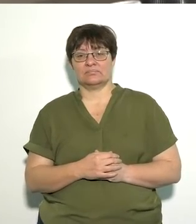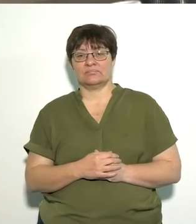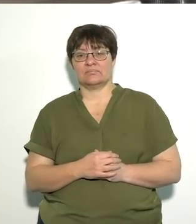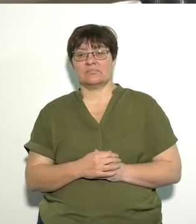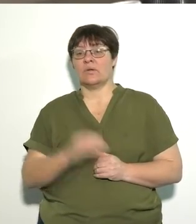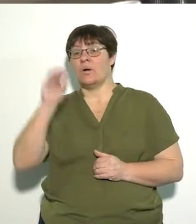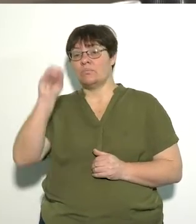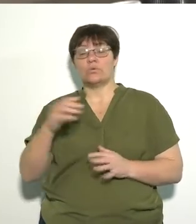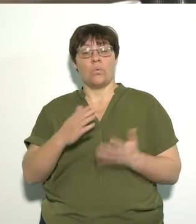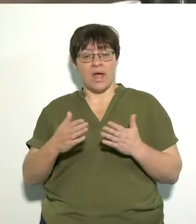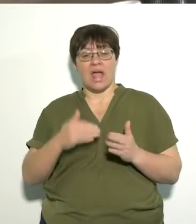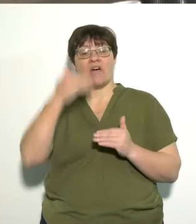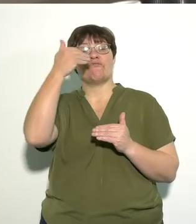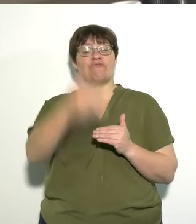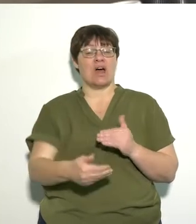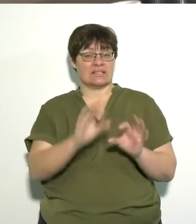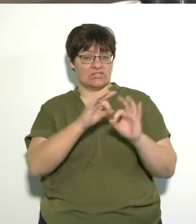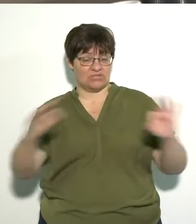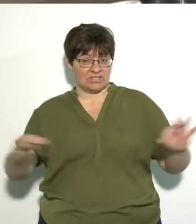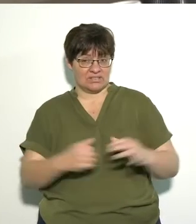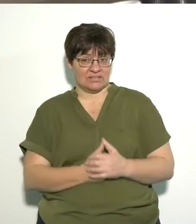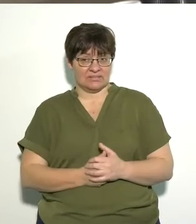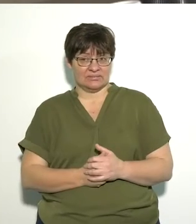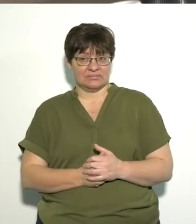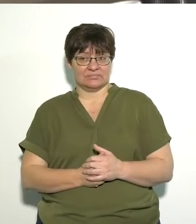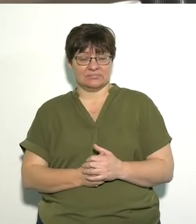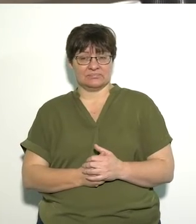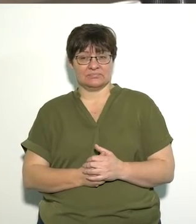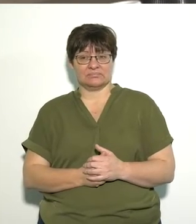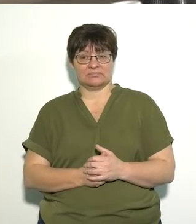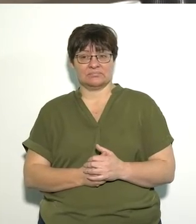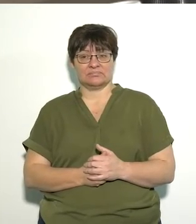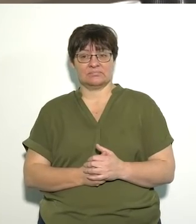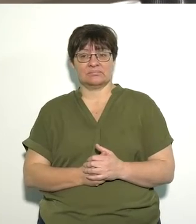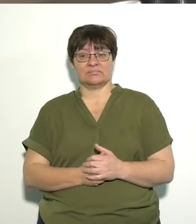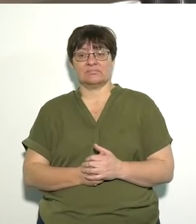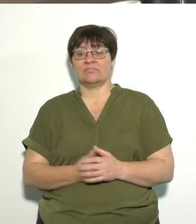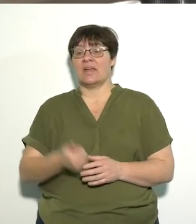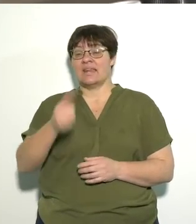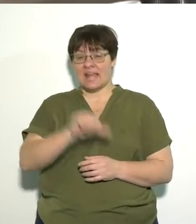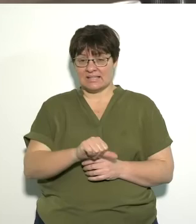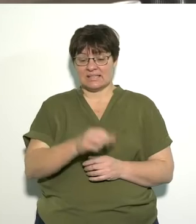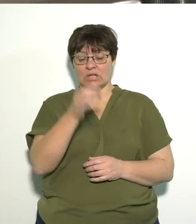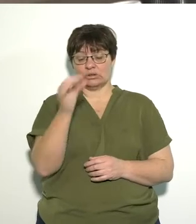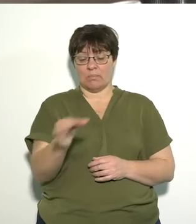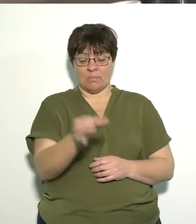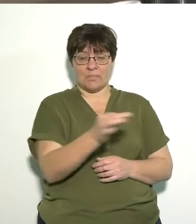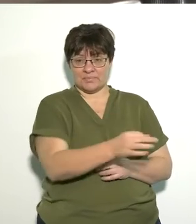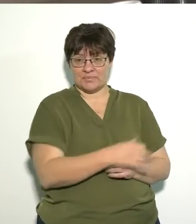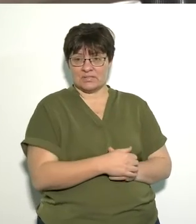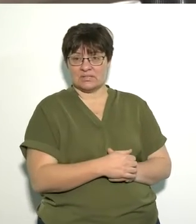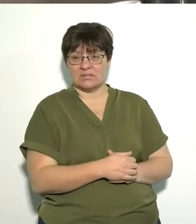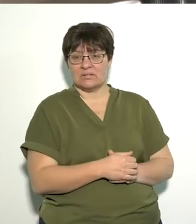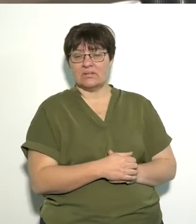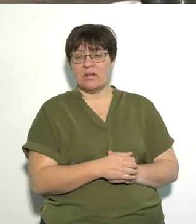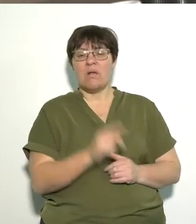place it at the front of your string, just like this. Next, you are going to use some of your bottle tops. Try and